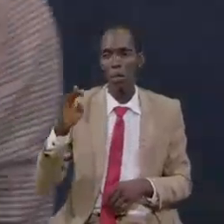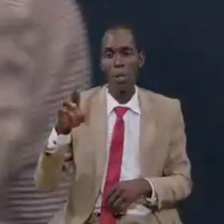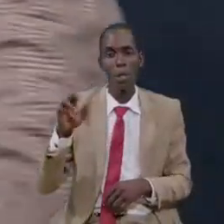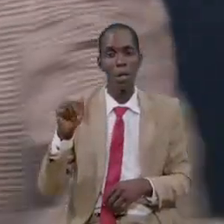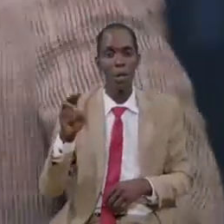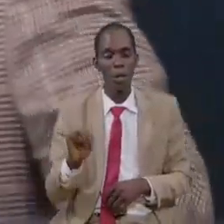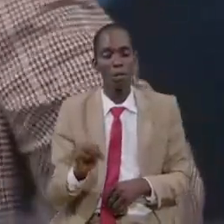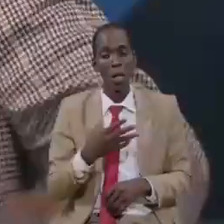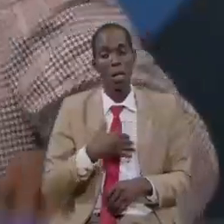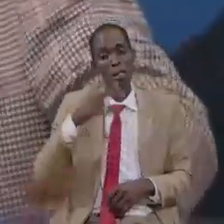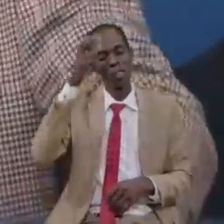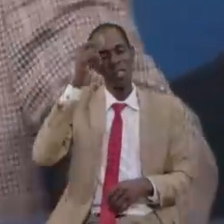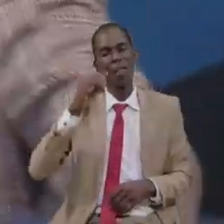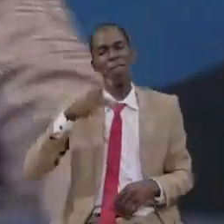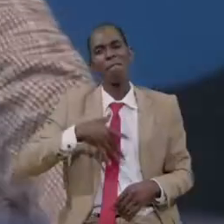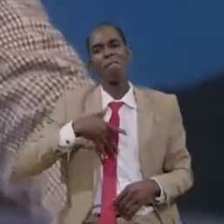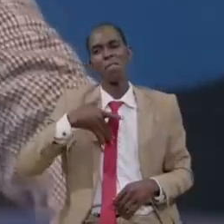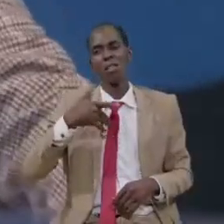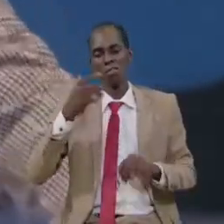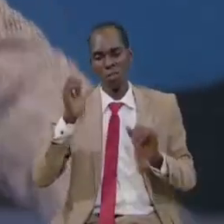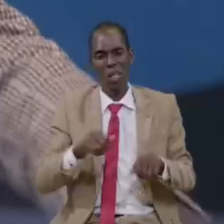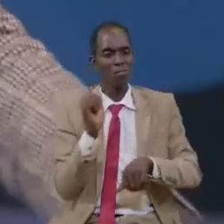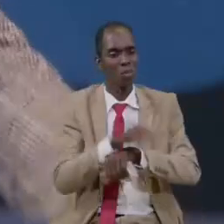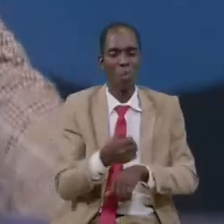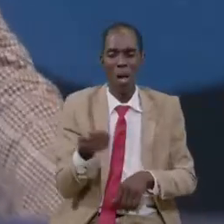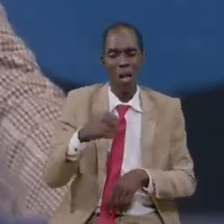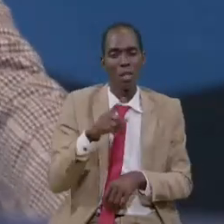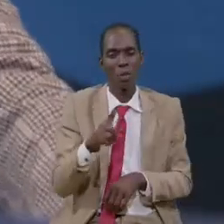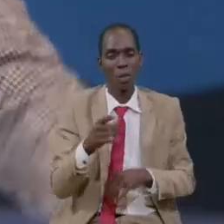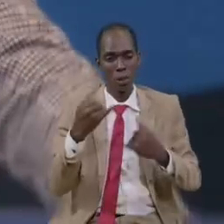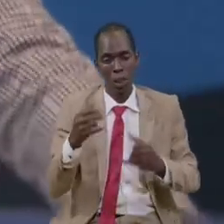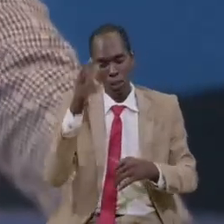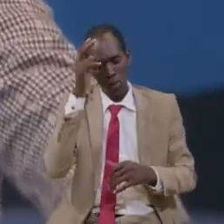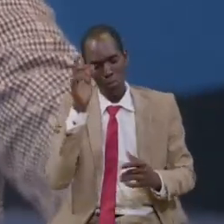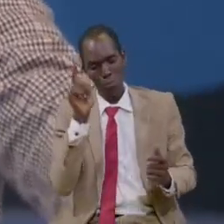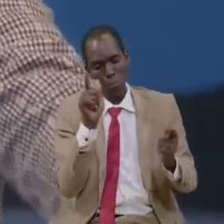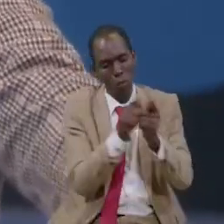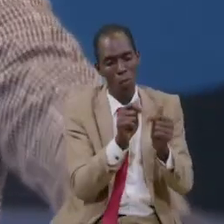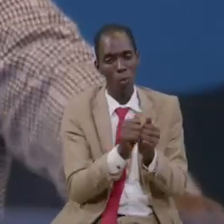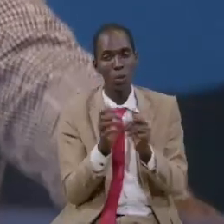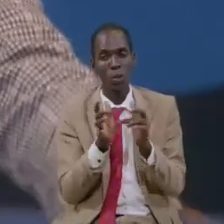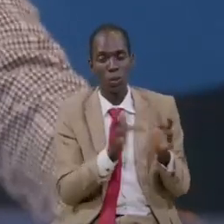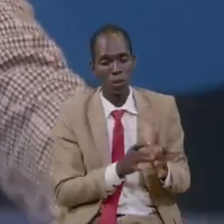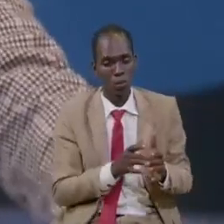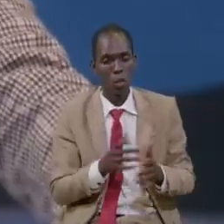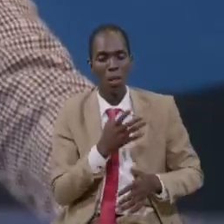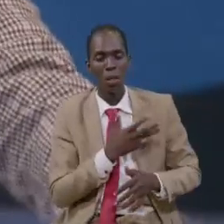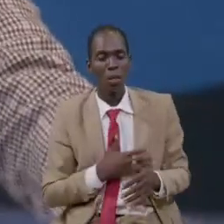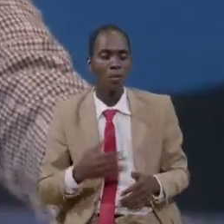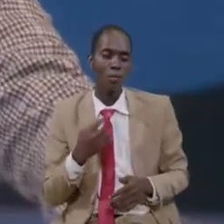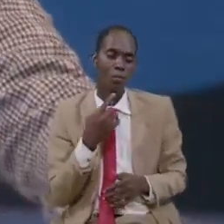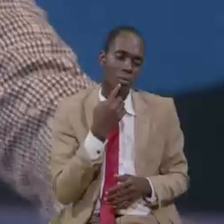to Jesus, and he said, if, and when he finished the